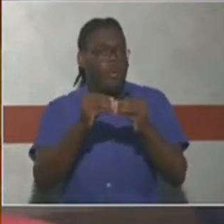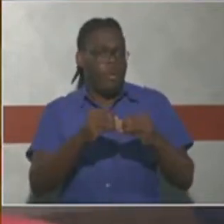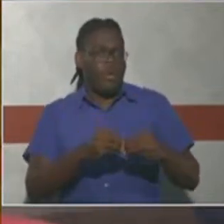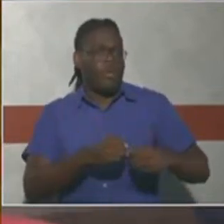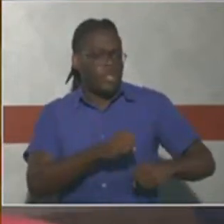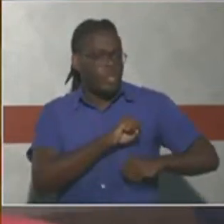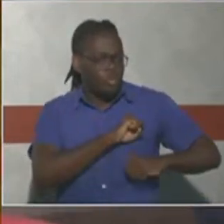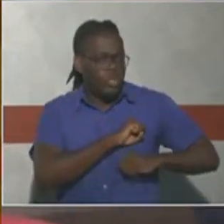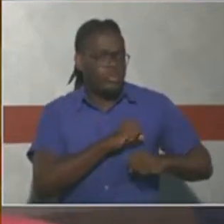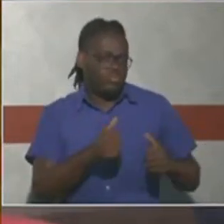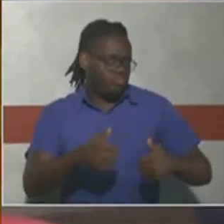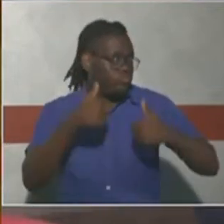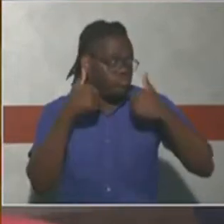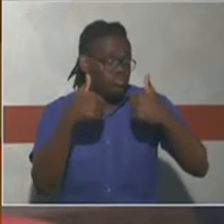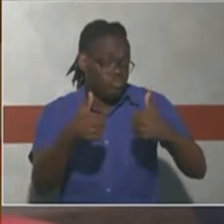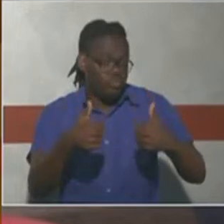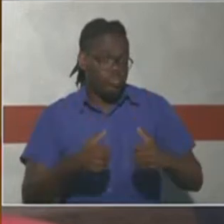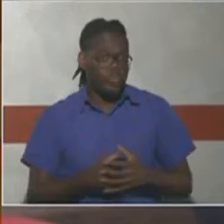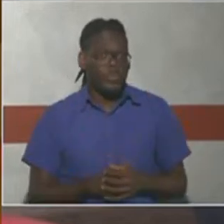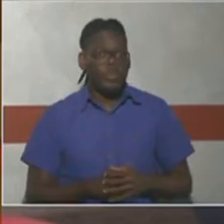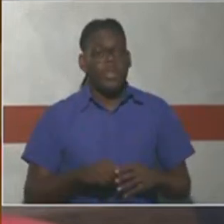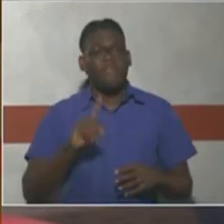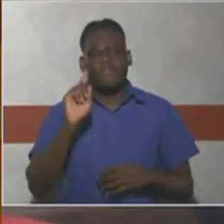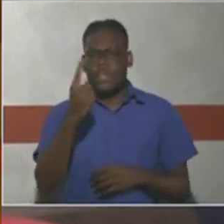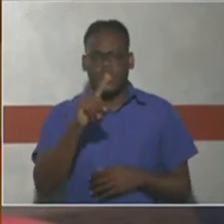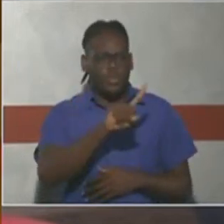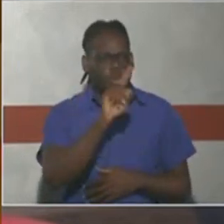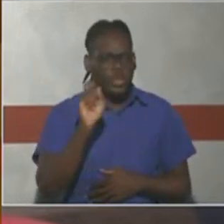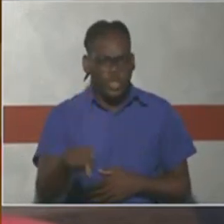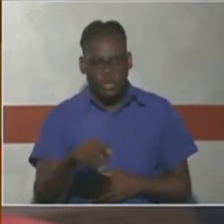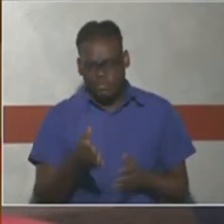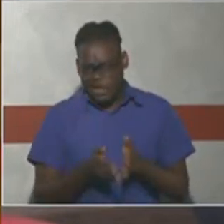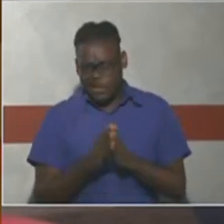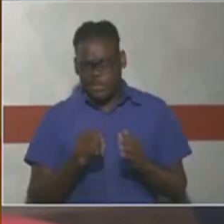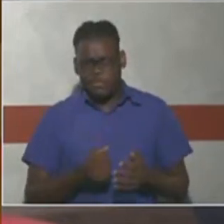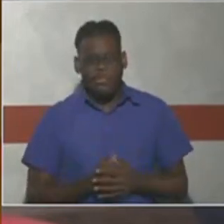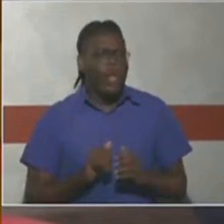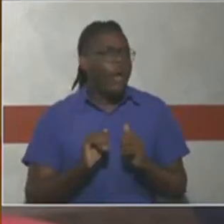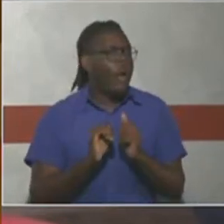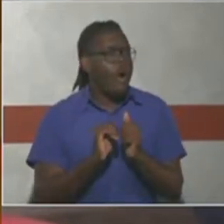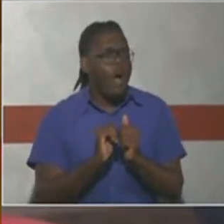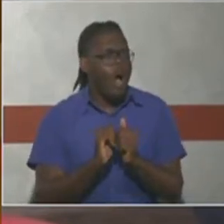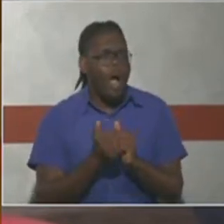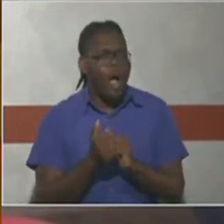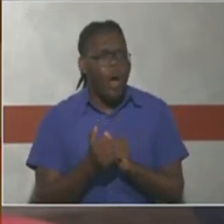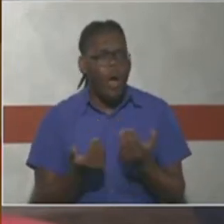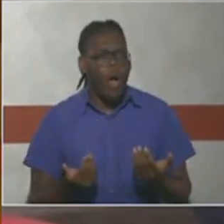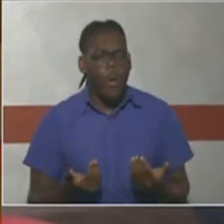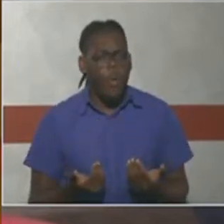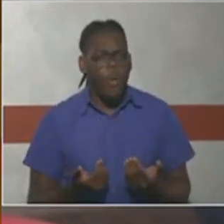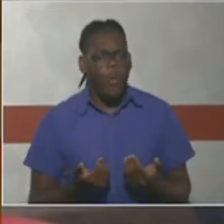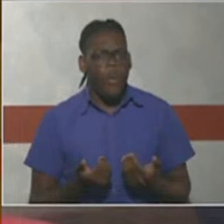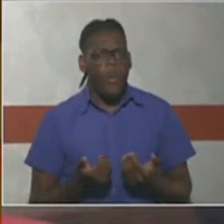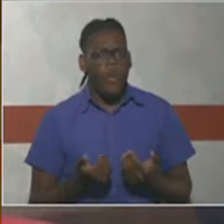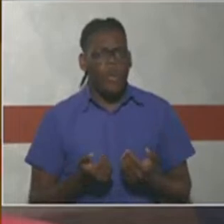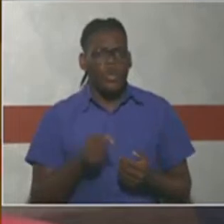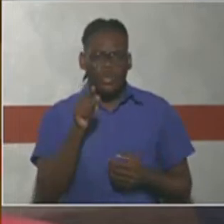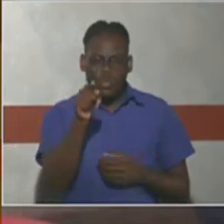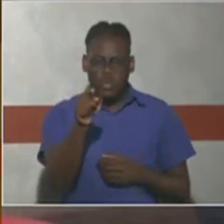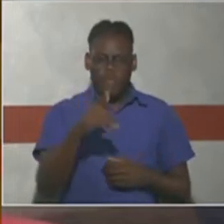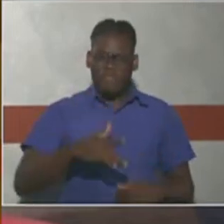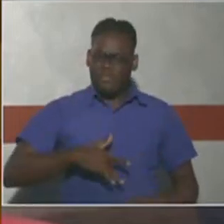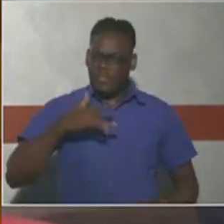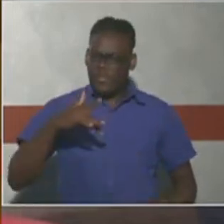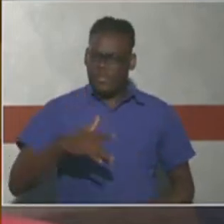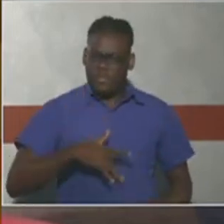second thing is, how do you react to the fact that the opposition would have had a different view